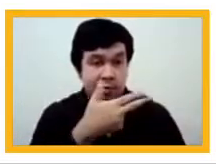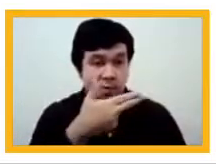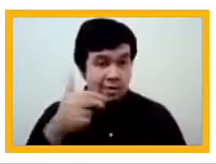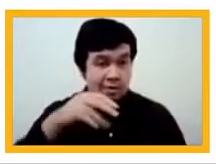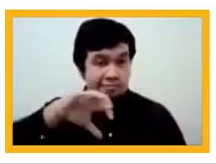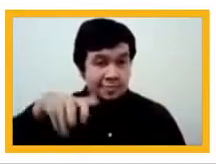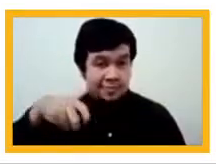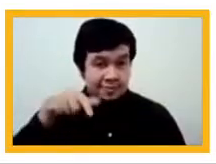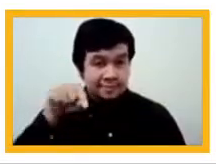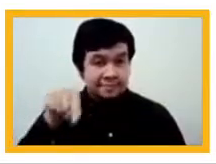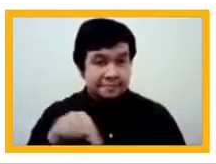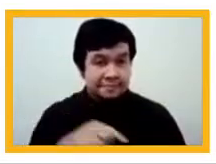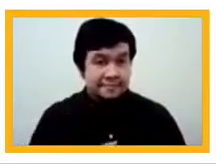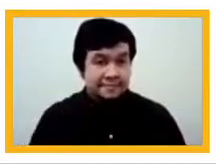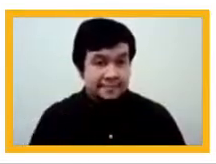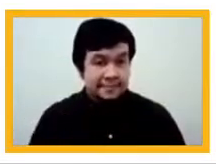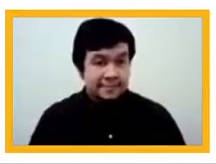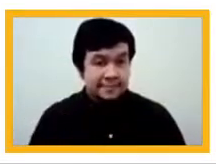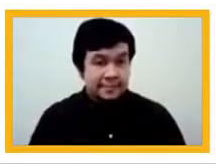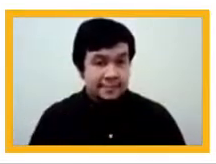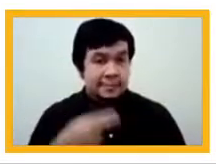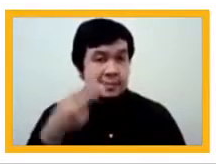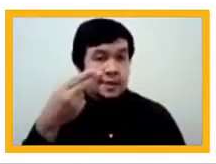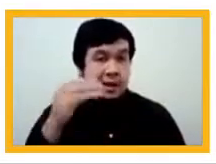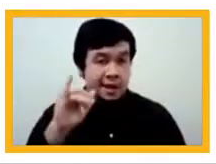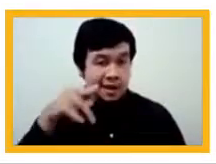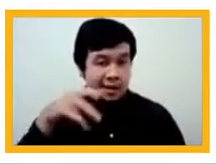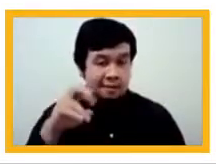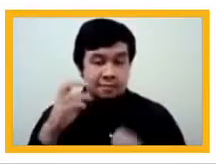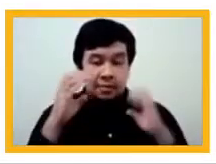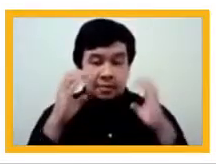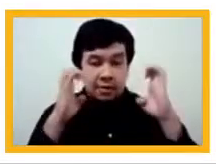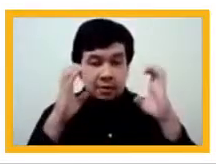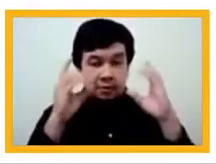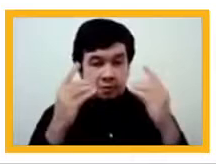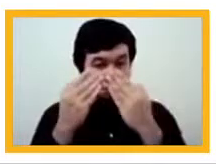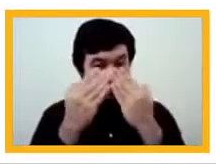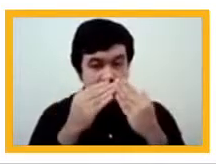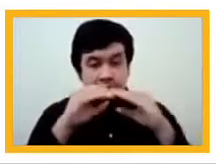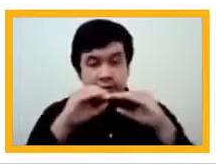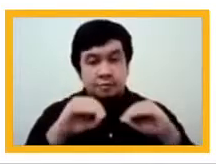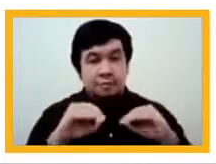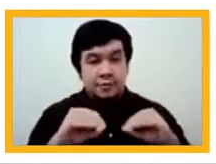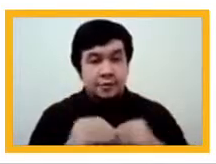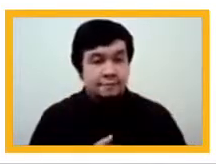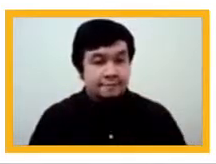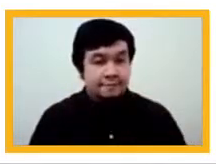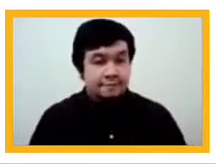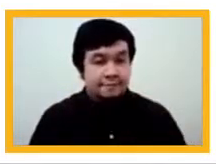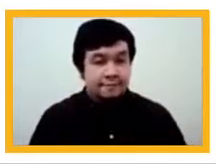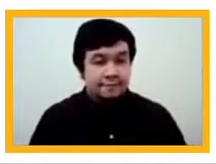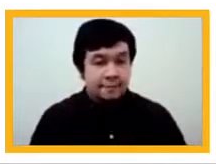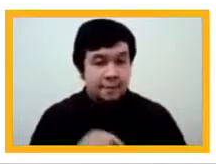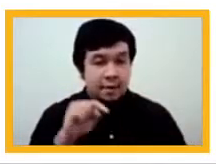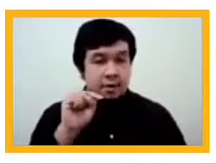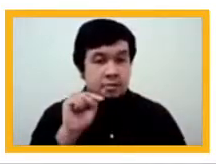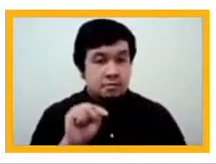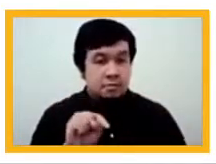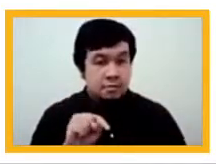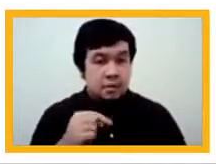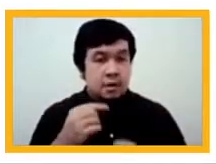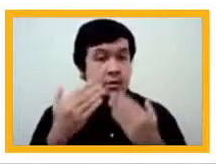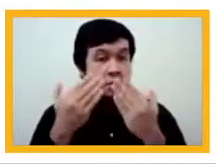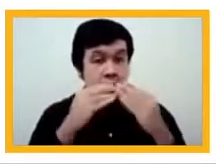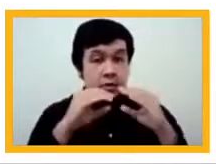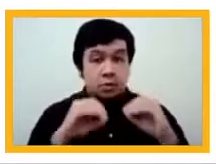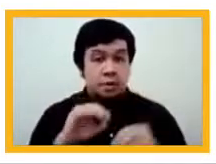for Industrial Revolution 4.0. Perhaps some way it will be what you call